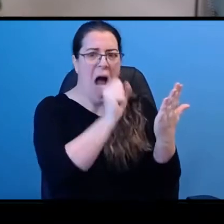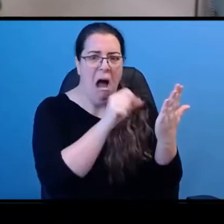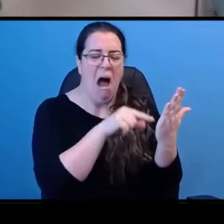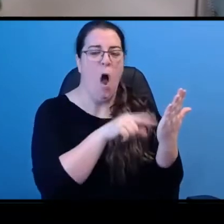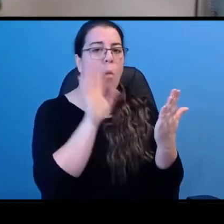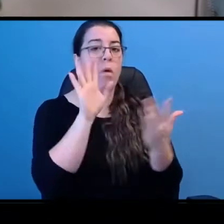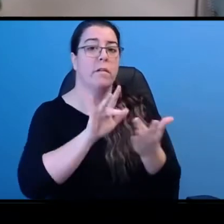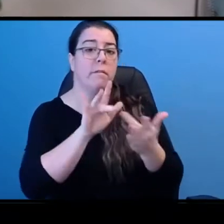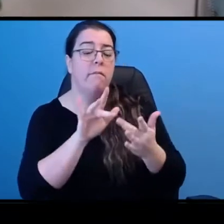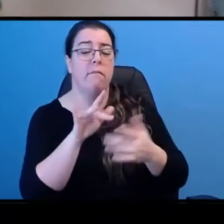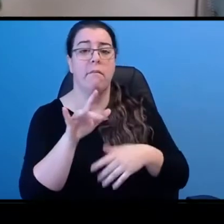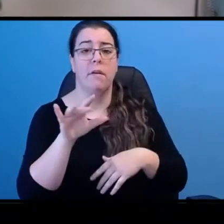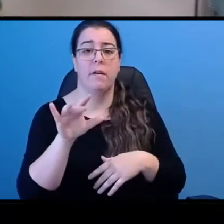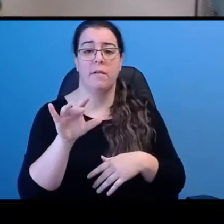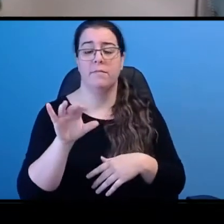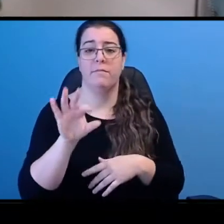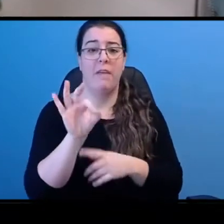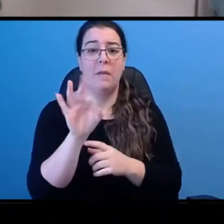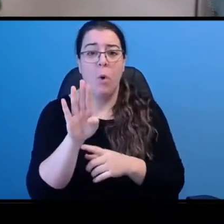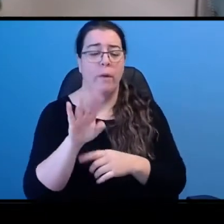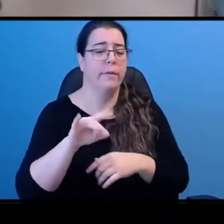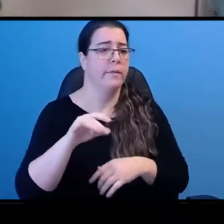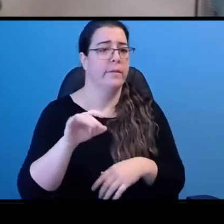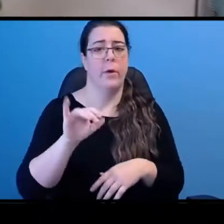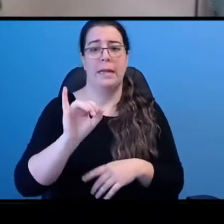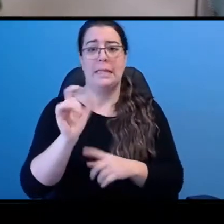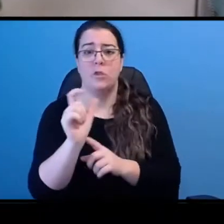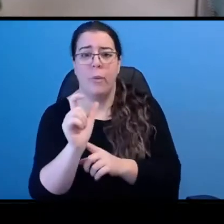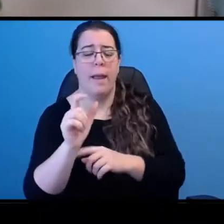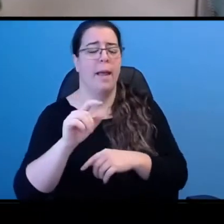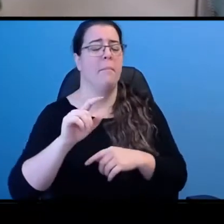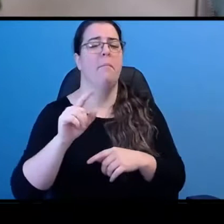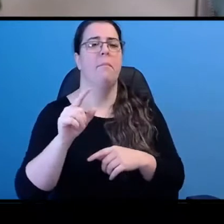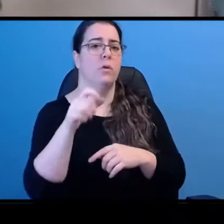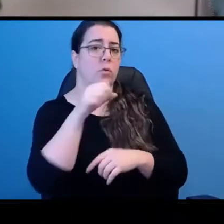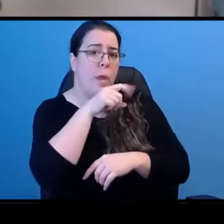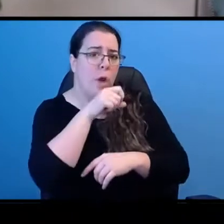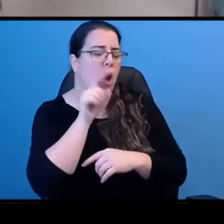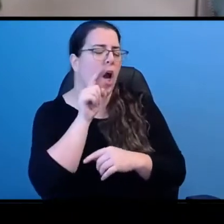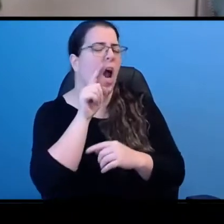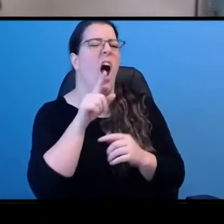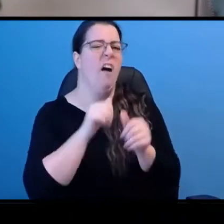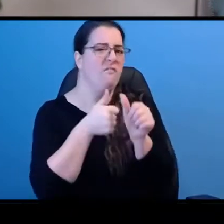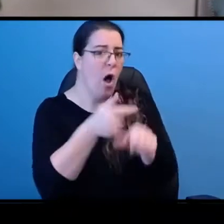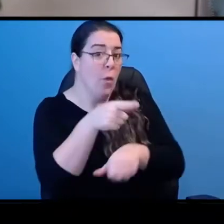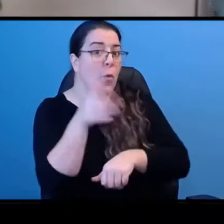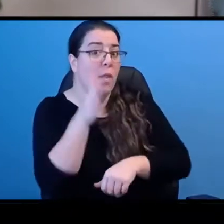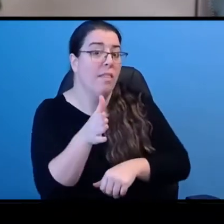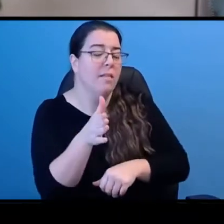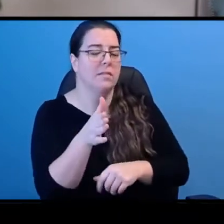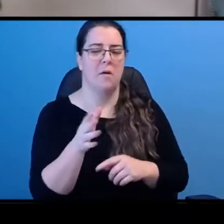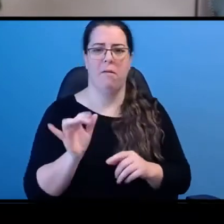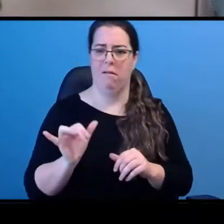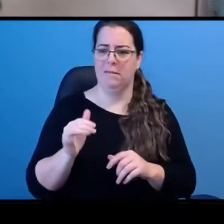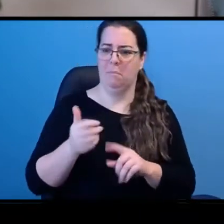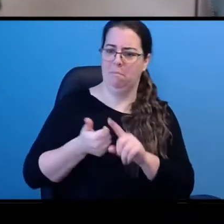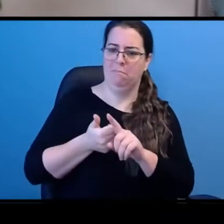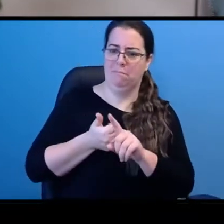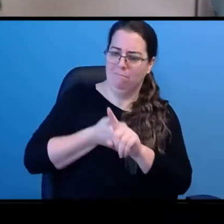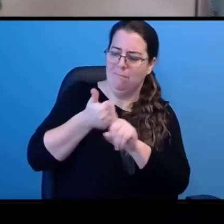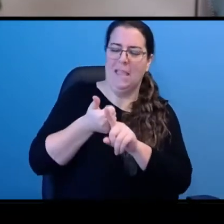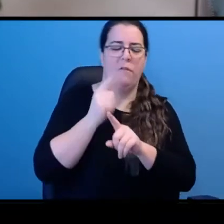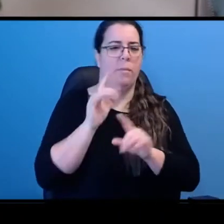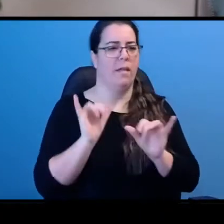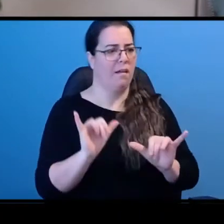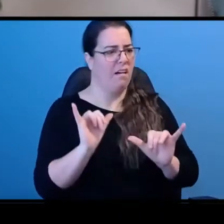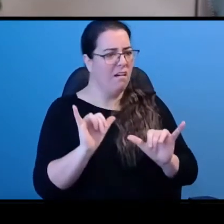and I watch what they're doing. I'm really excited to see this artist's journey. It could almost even be a cool opportunity for